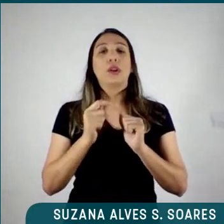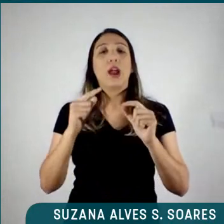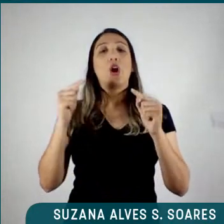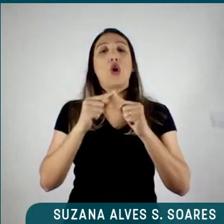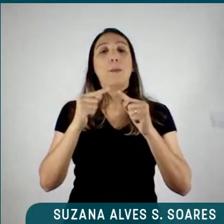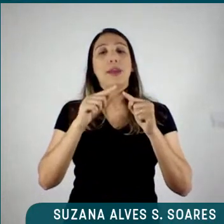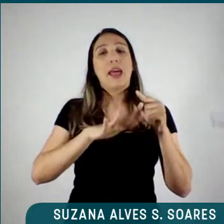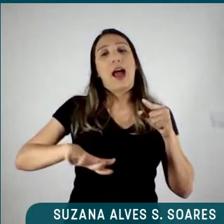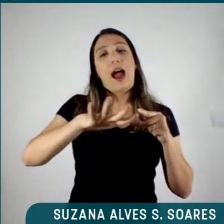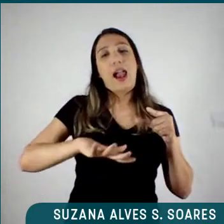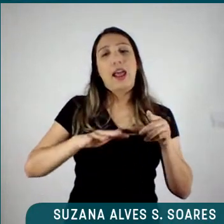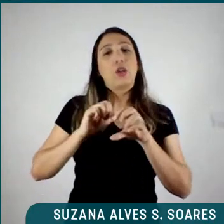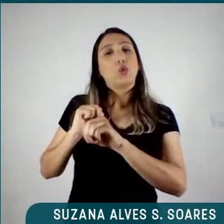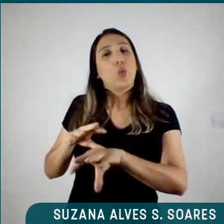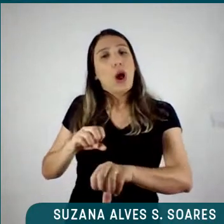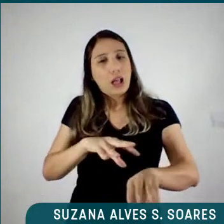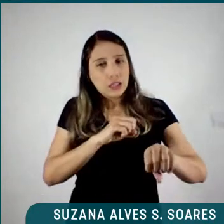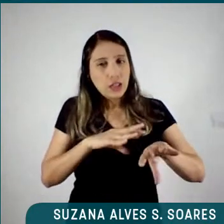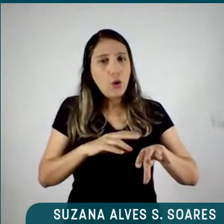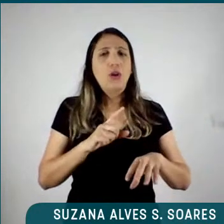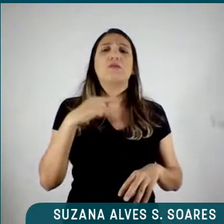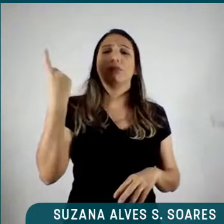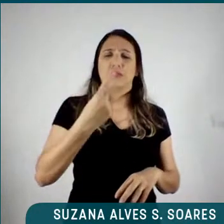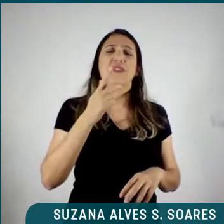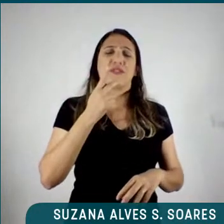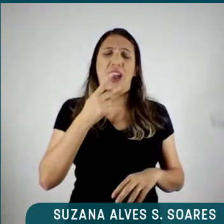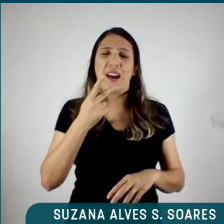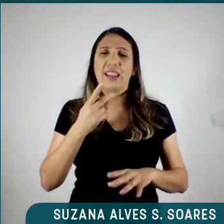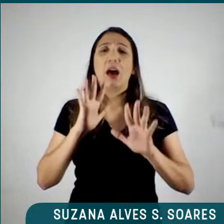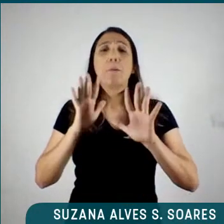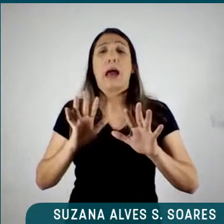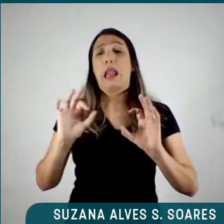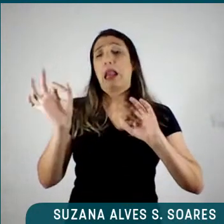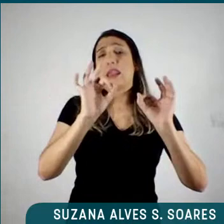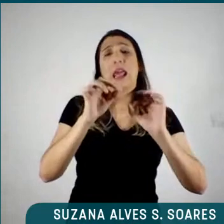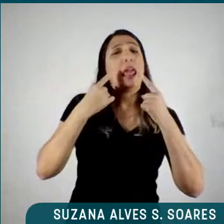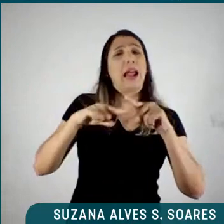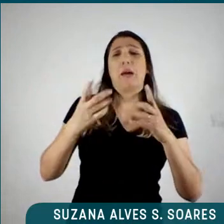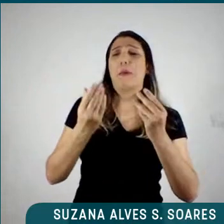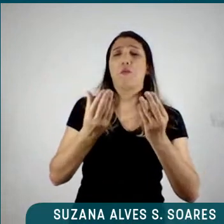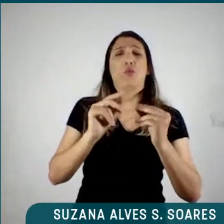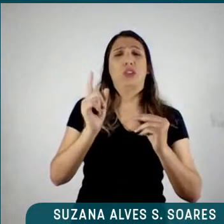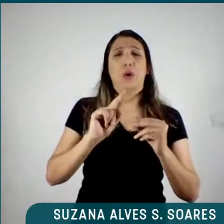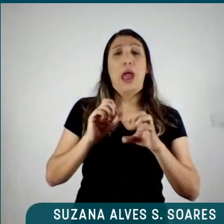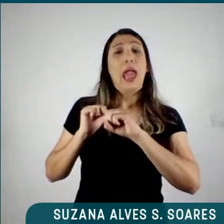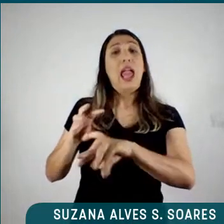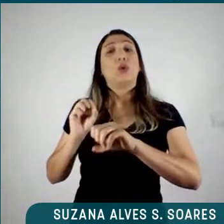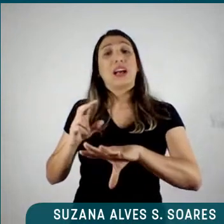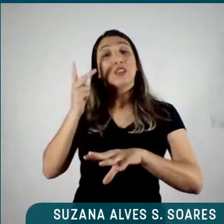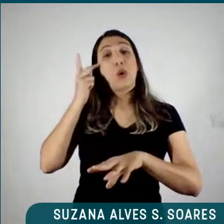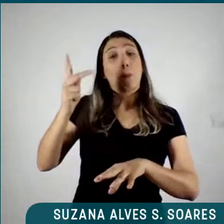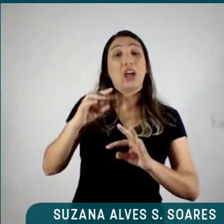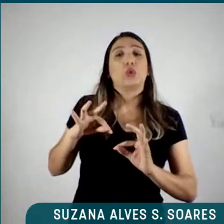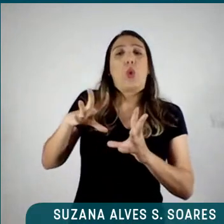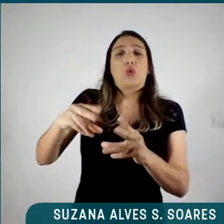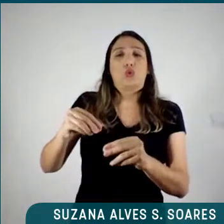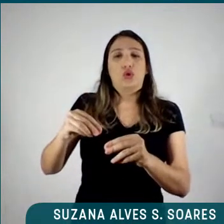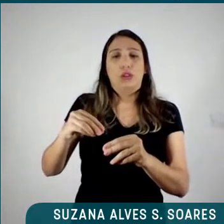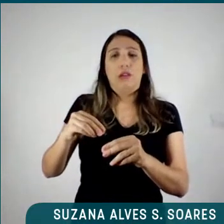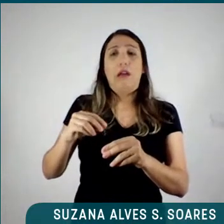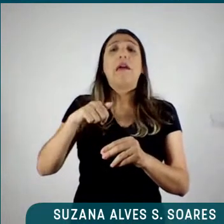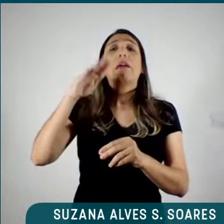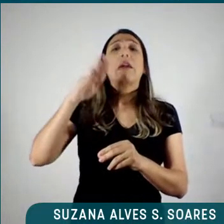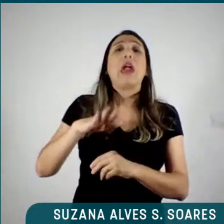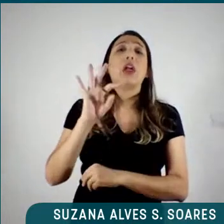own reality bubble, this is related to education. So it is a cliche. Everybody talks